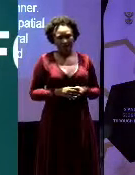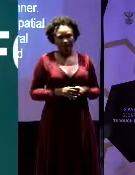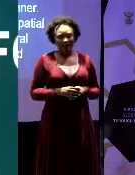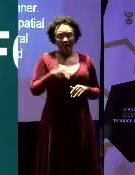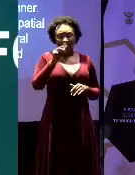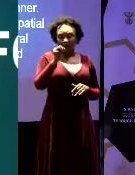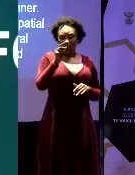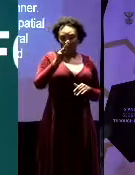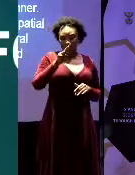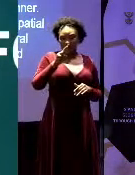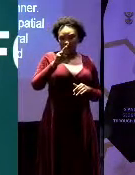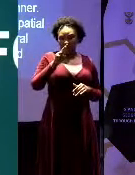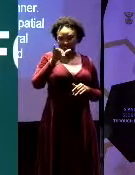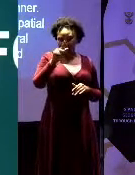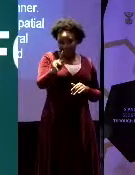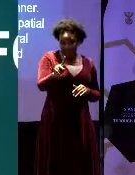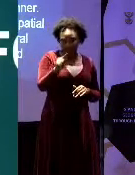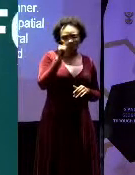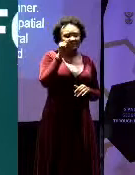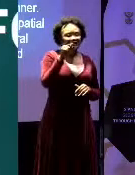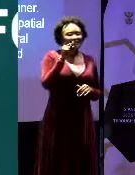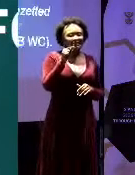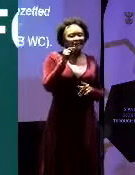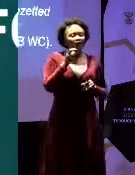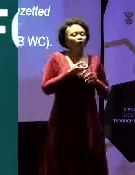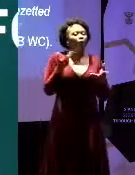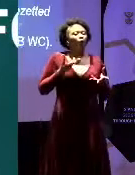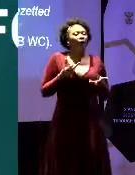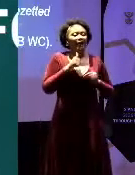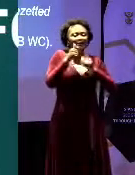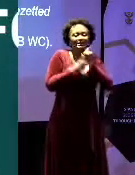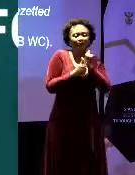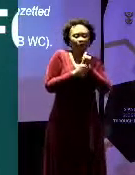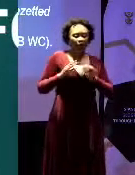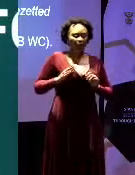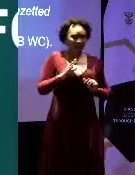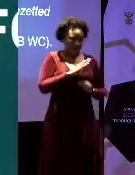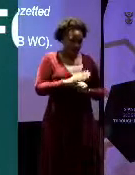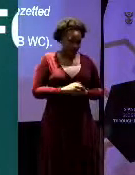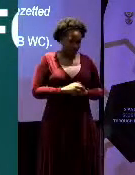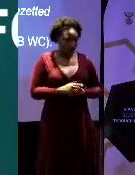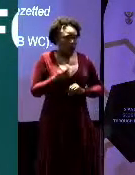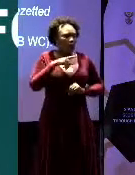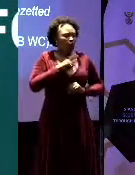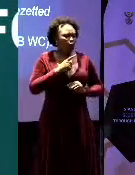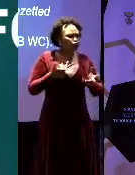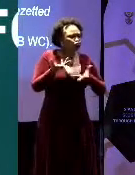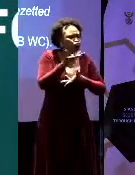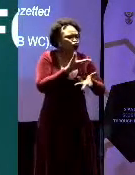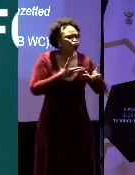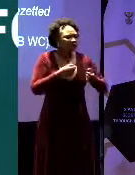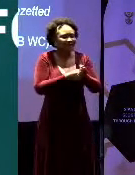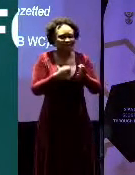is a member of, he comes from the DEDP committee. We're still talking about the structure that will